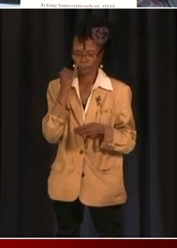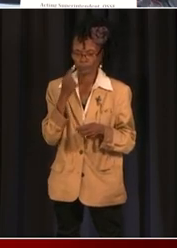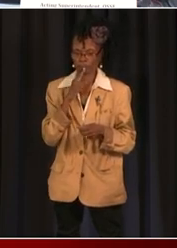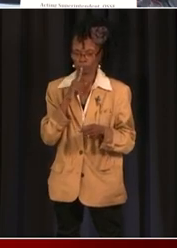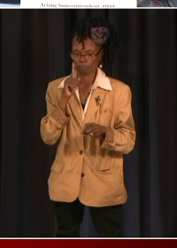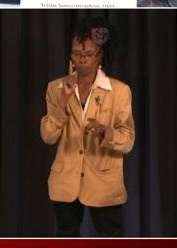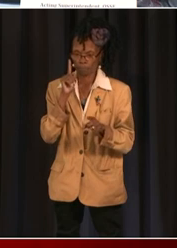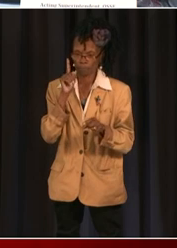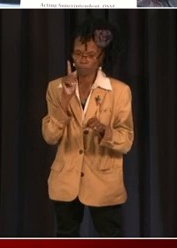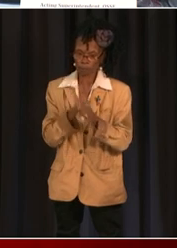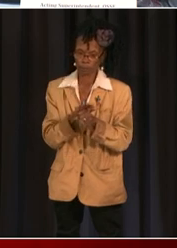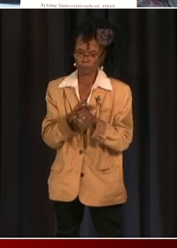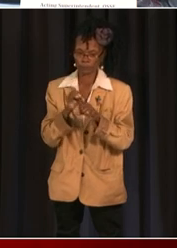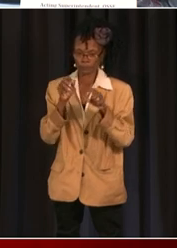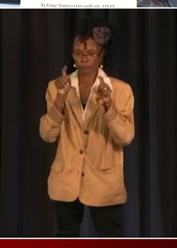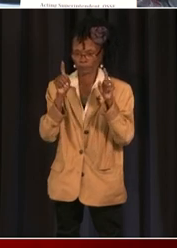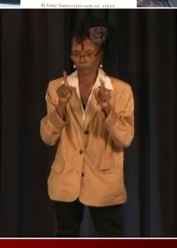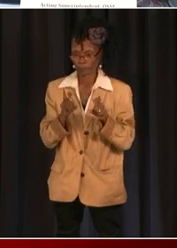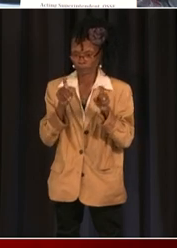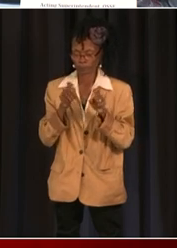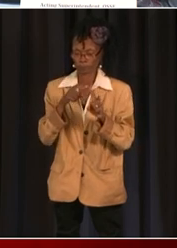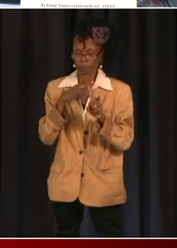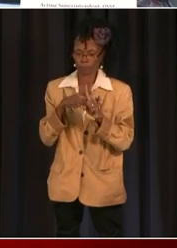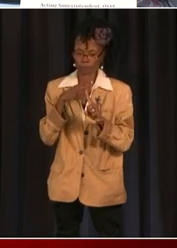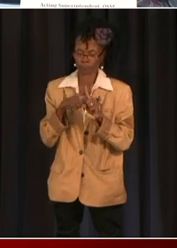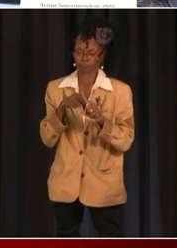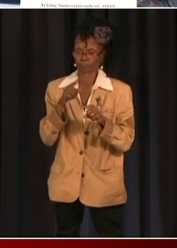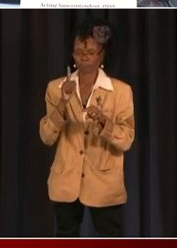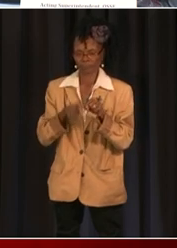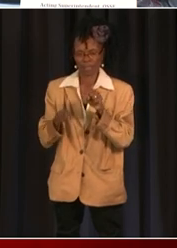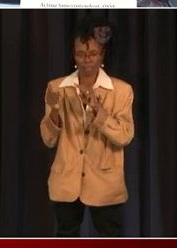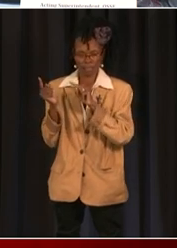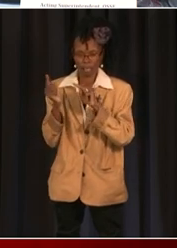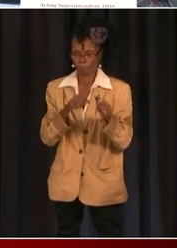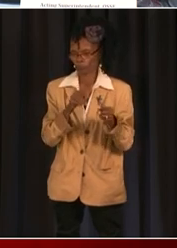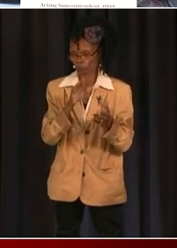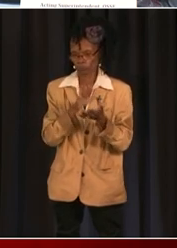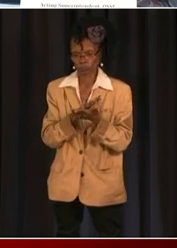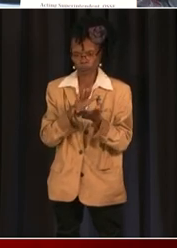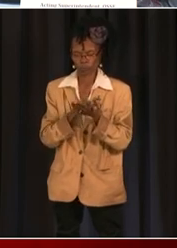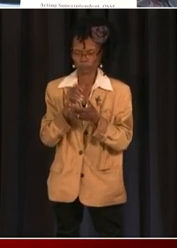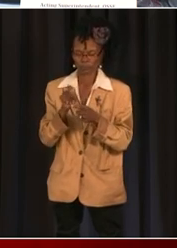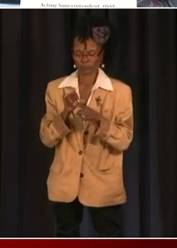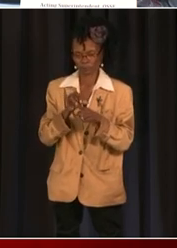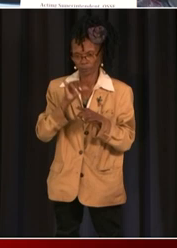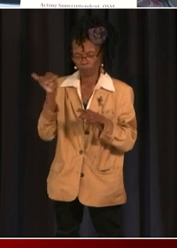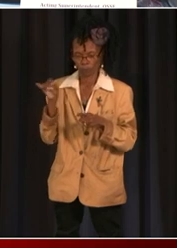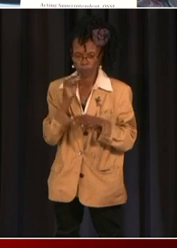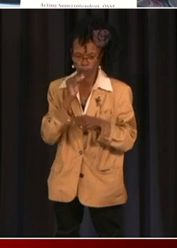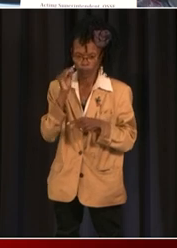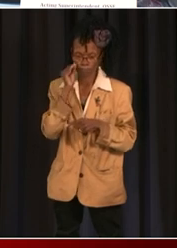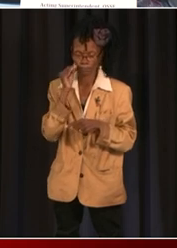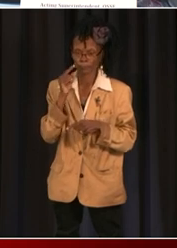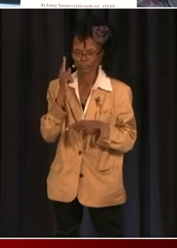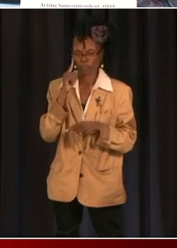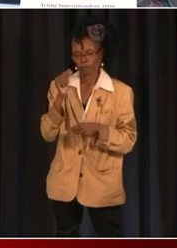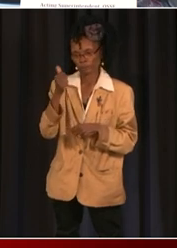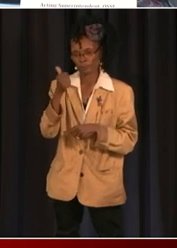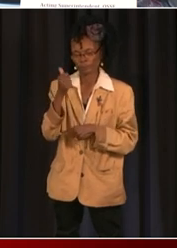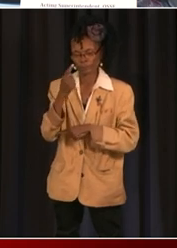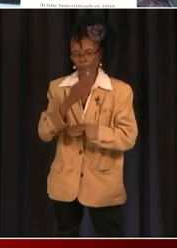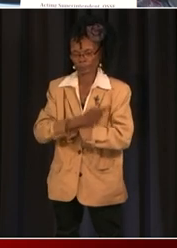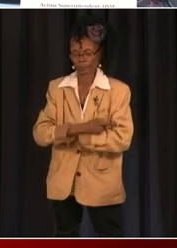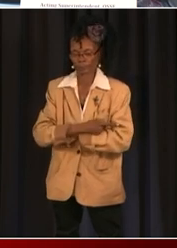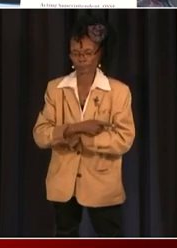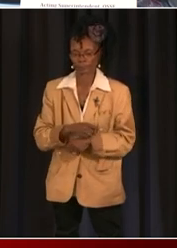have COVID-19. These individuals should not attend school and should isolate for 10 days and show improvement of